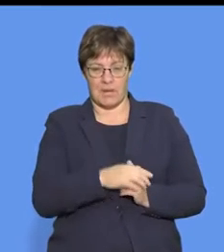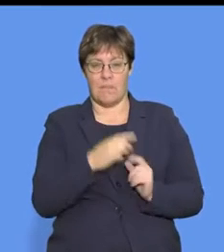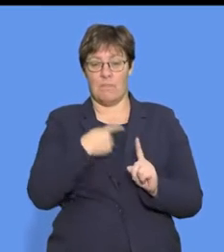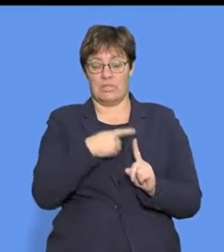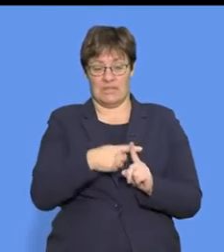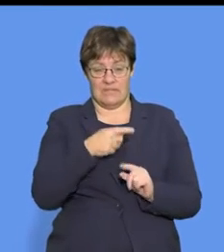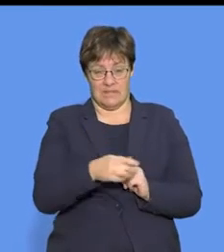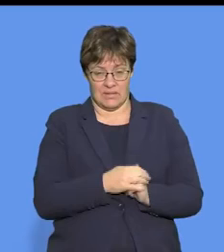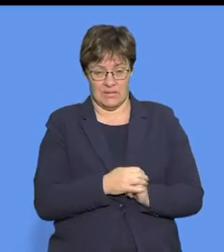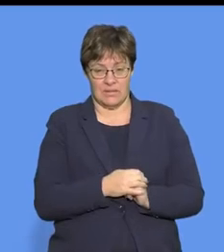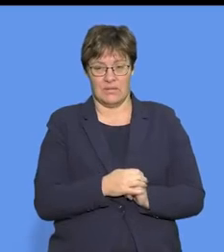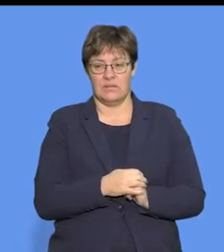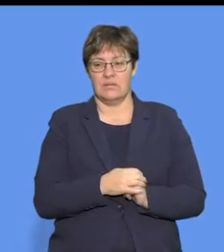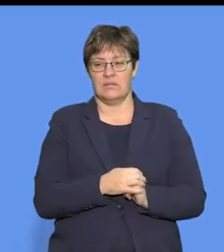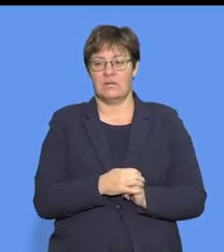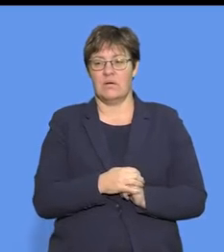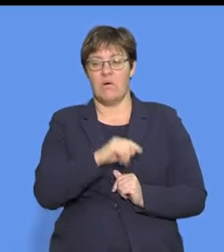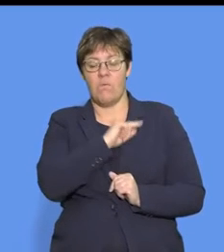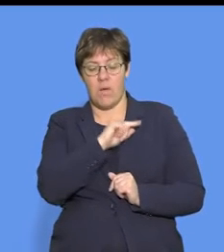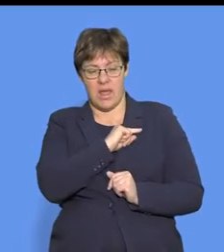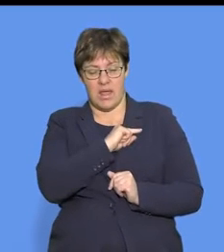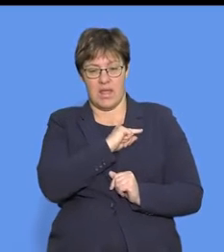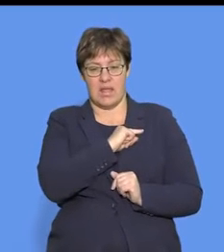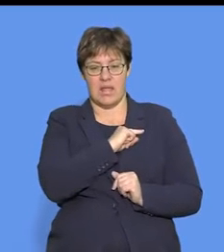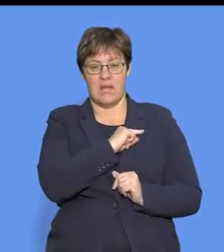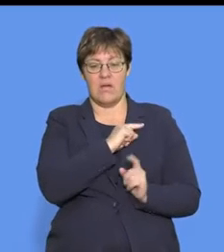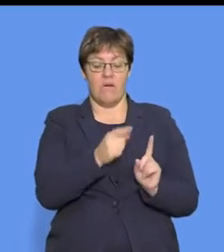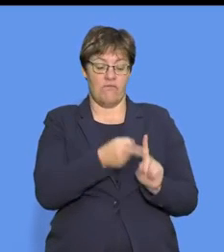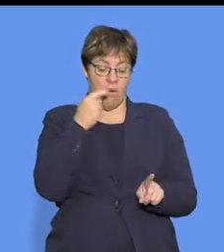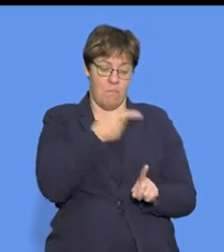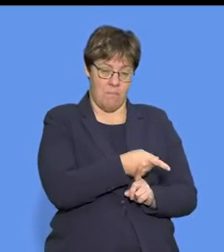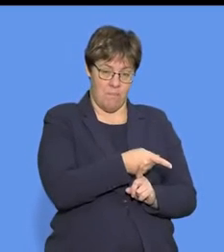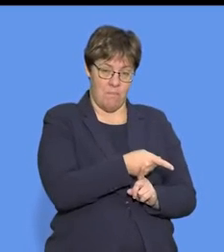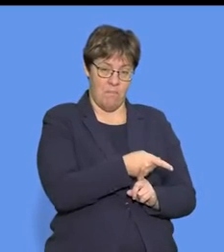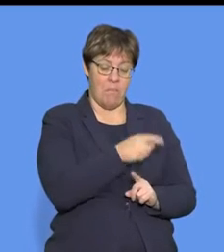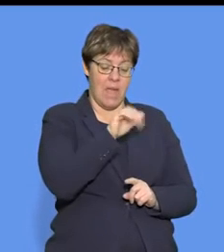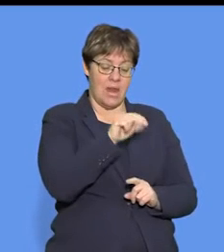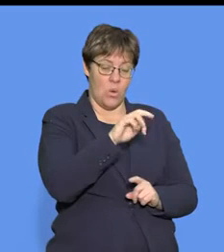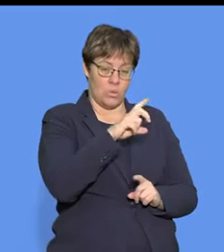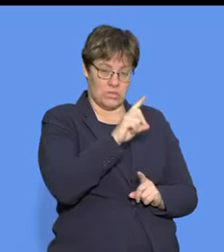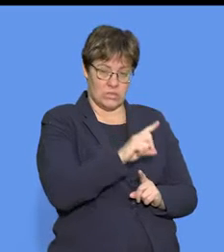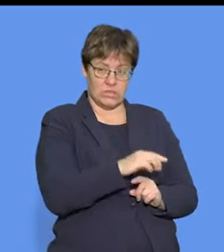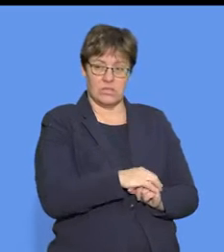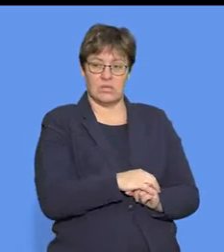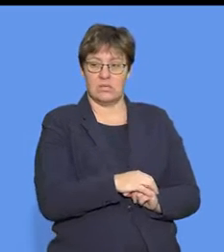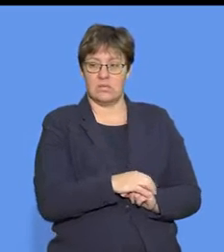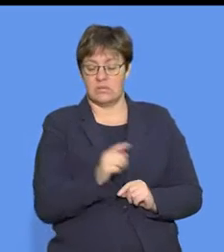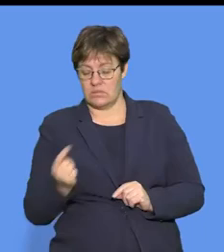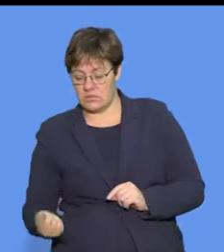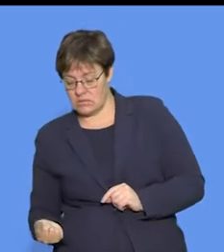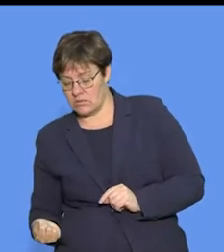And it is positive, because the electrons are going to move from the